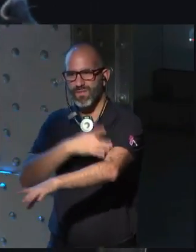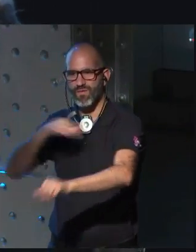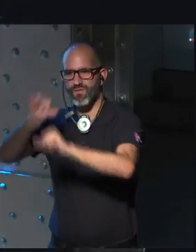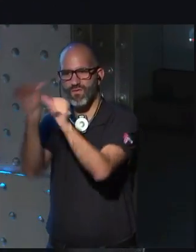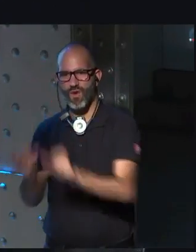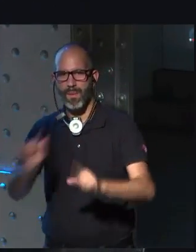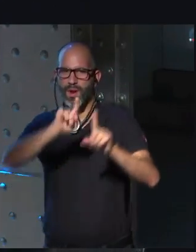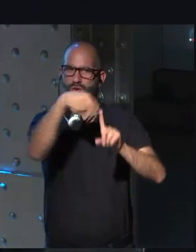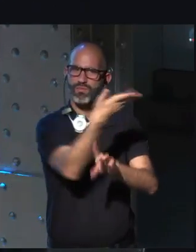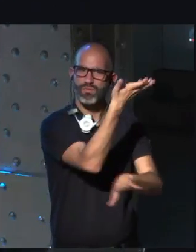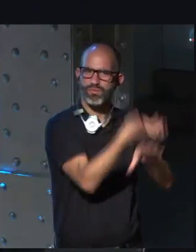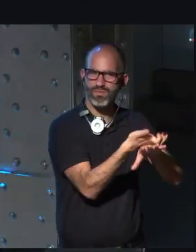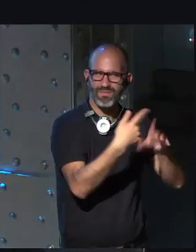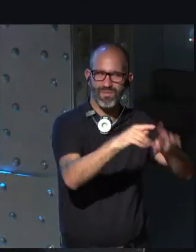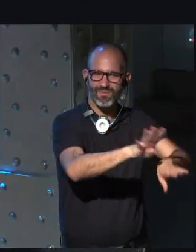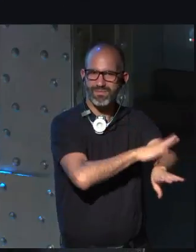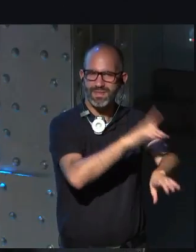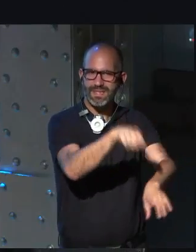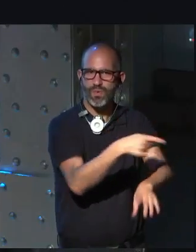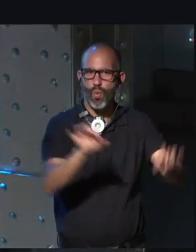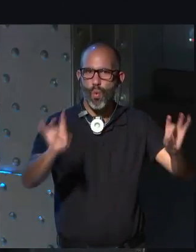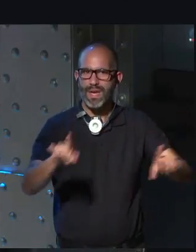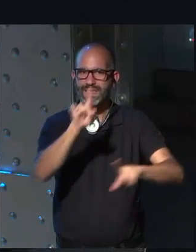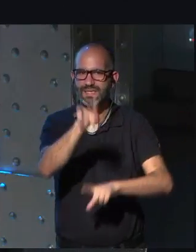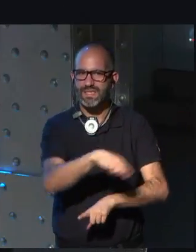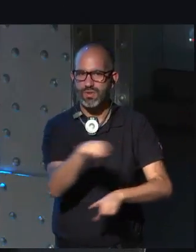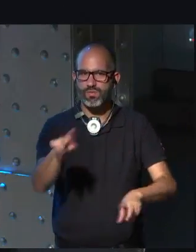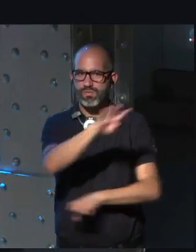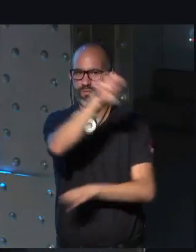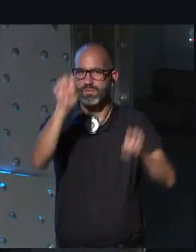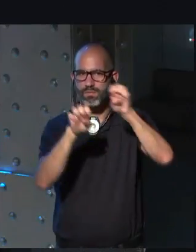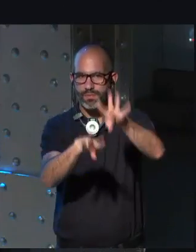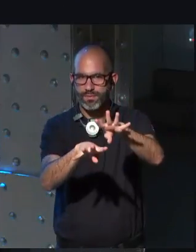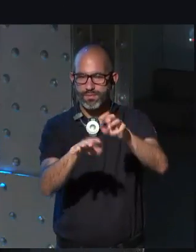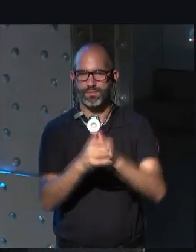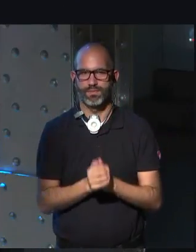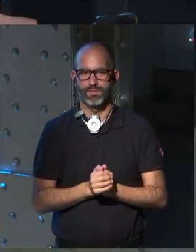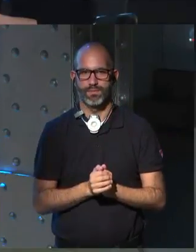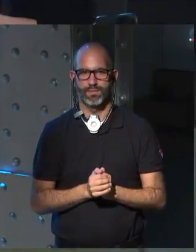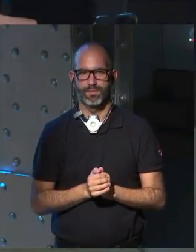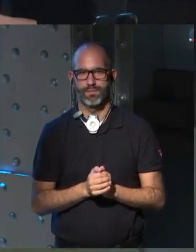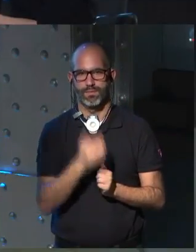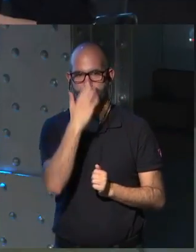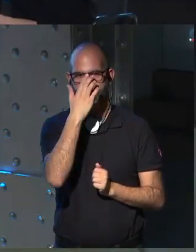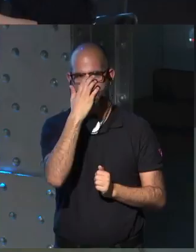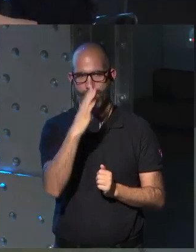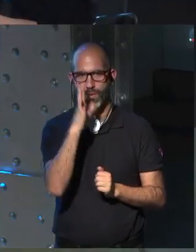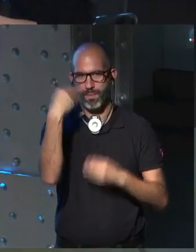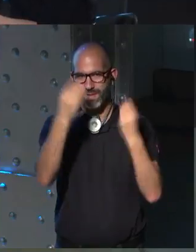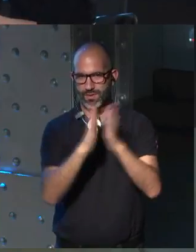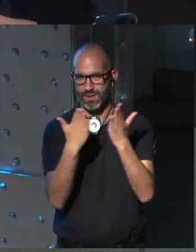feel. I'm really interested in that part. And I think that's the key. That's the key for the entire book.